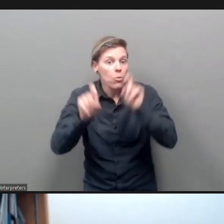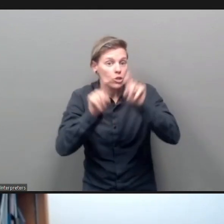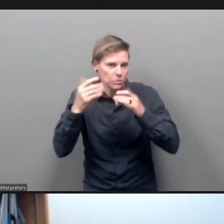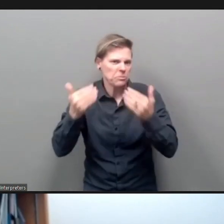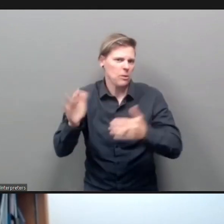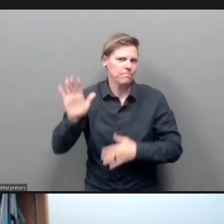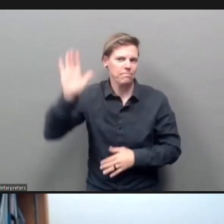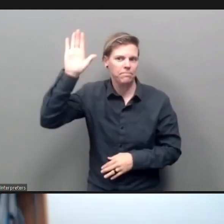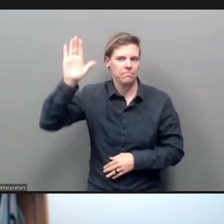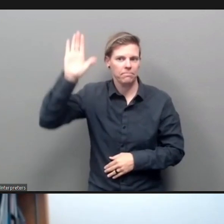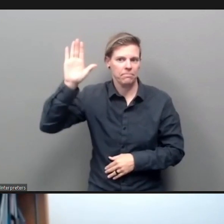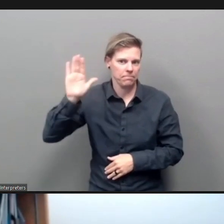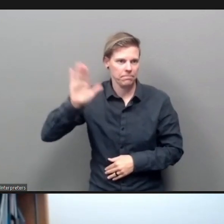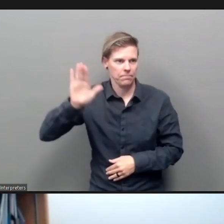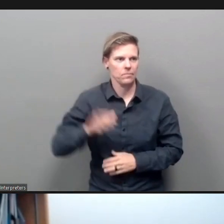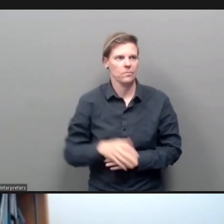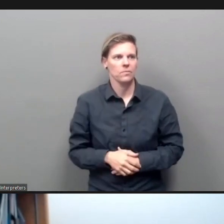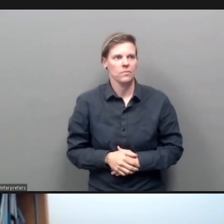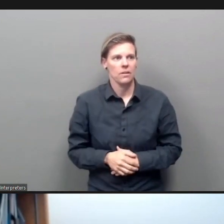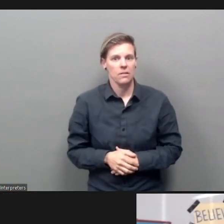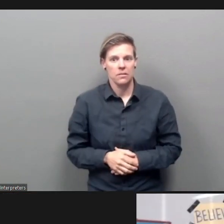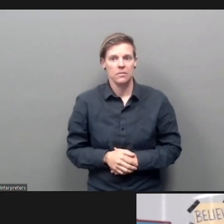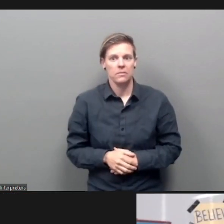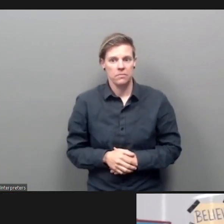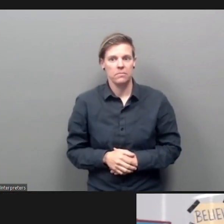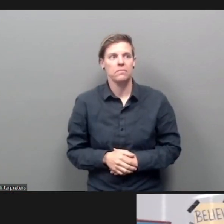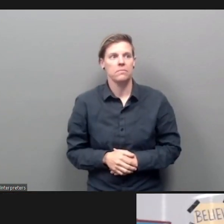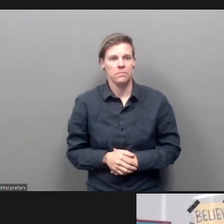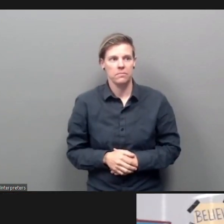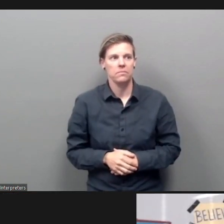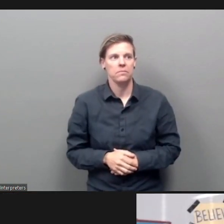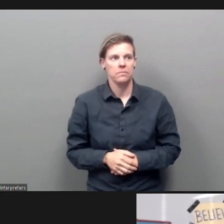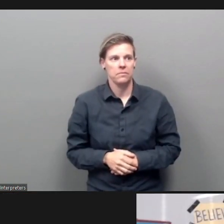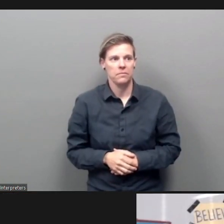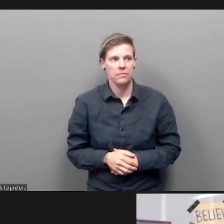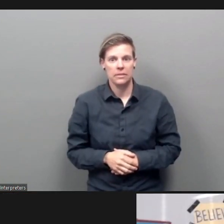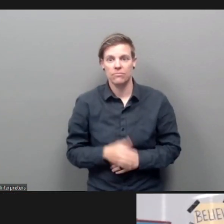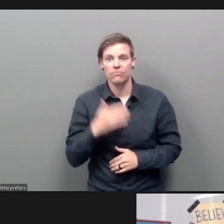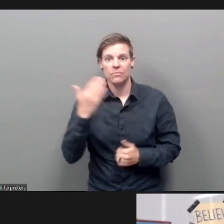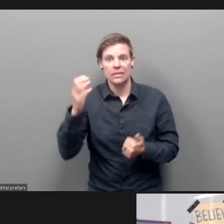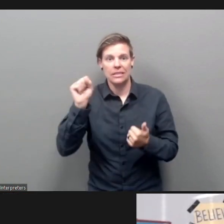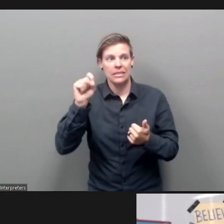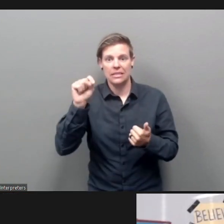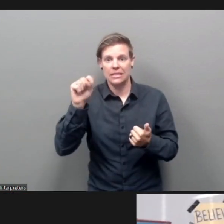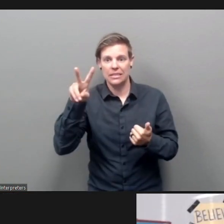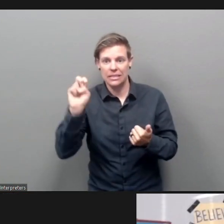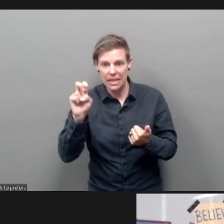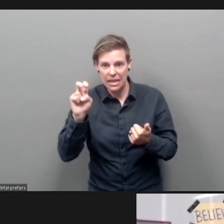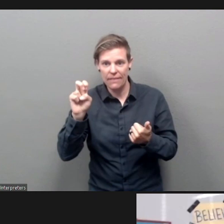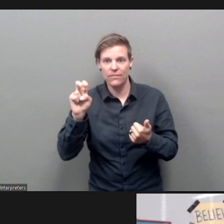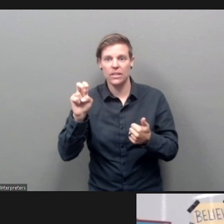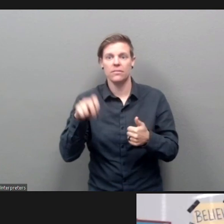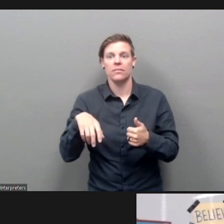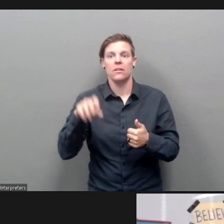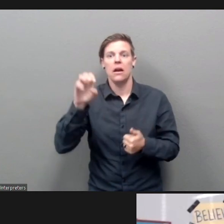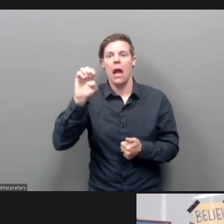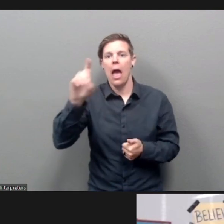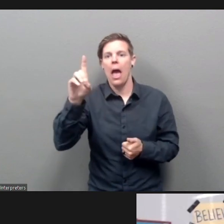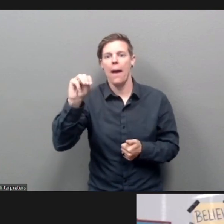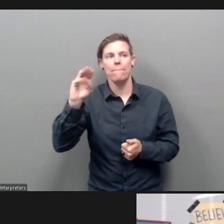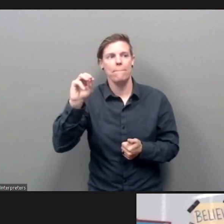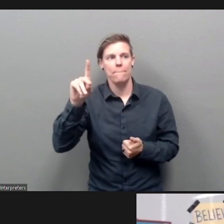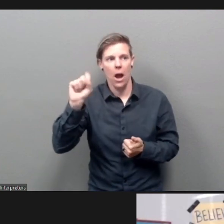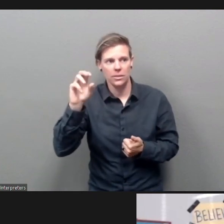And looks like we've got a couple up, so I'll just start with the ones I see. We'll start with Steve Edmondson, then Jared Ebenreck, then Julia